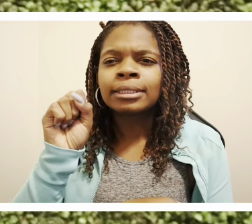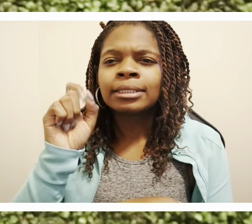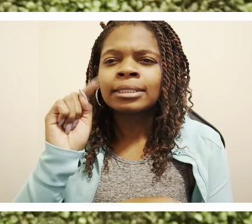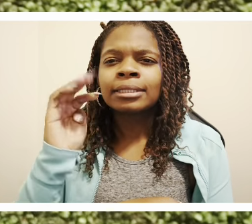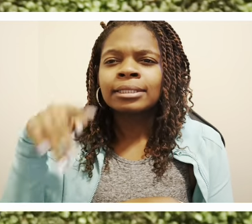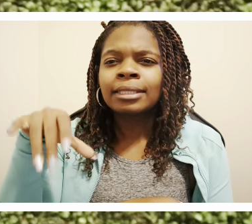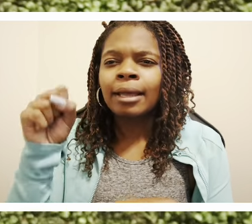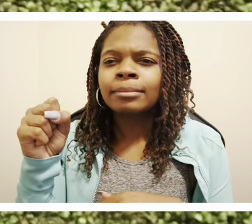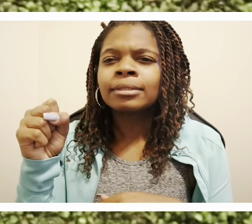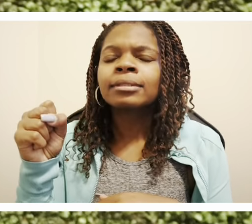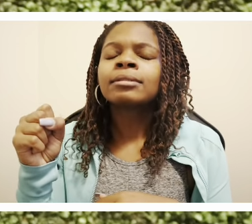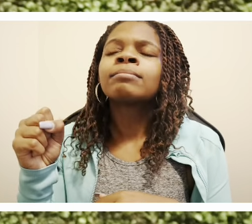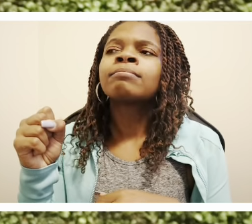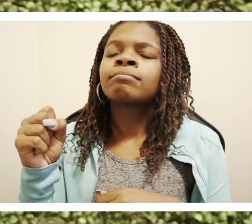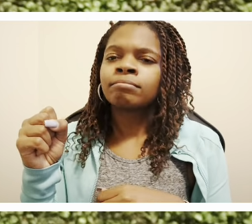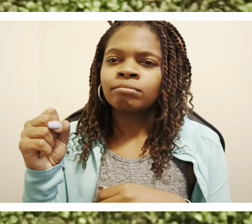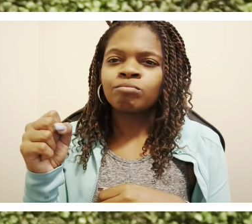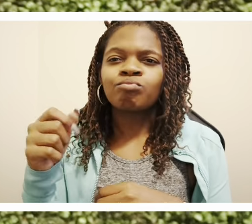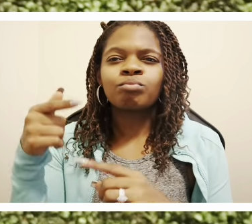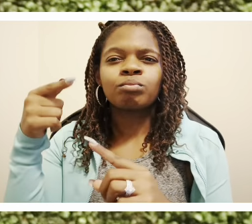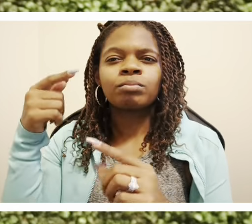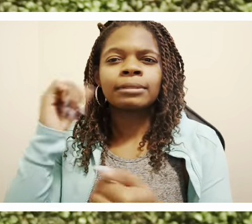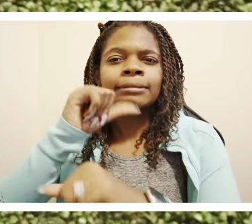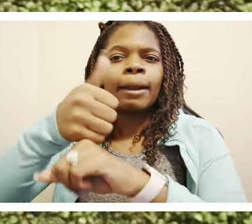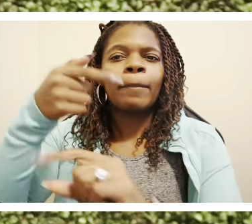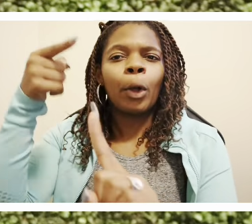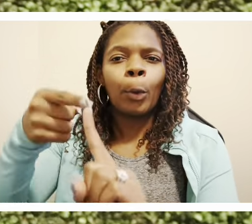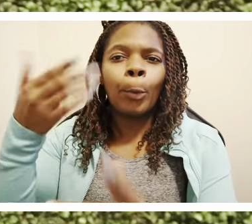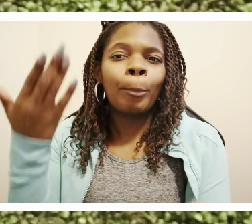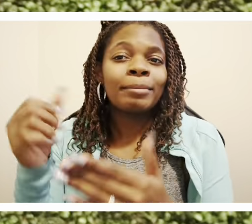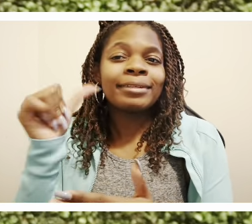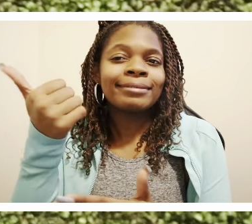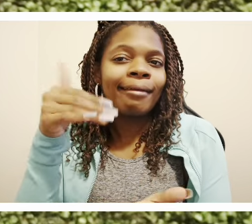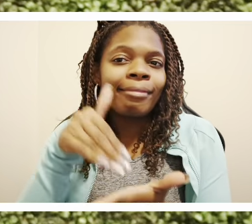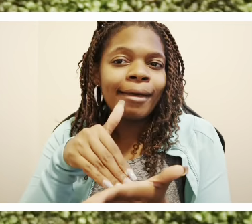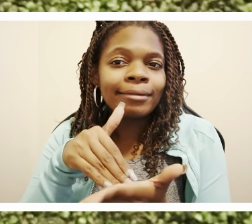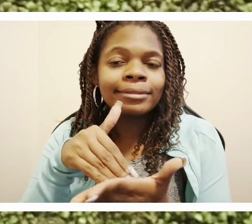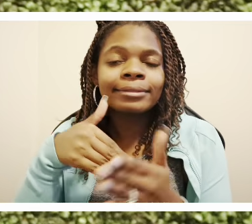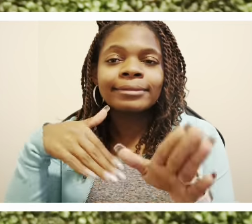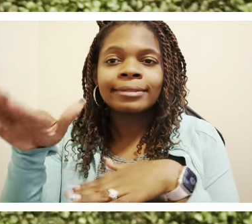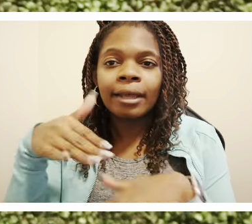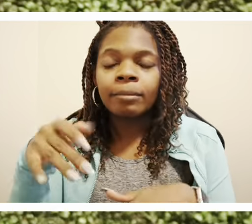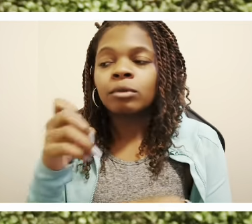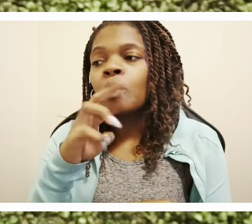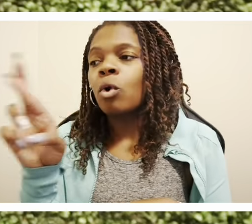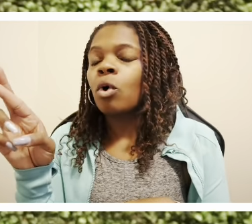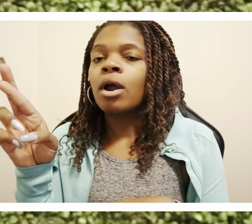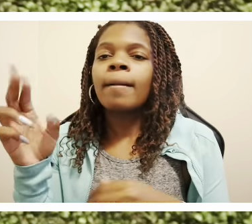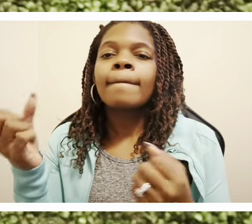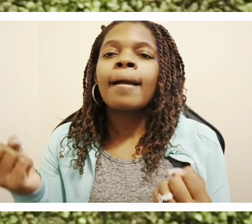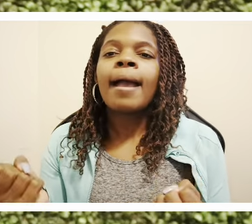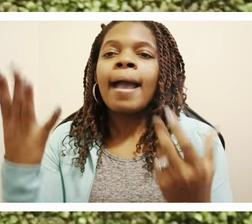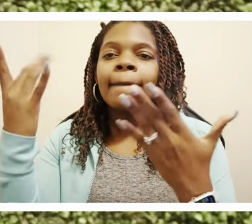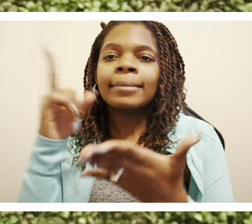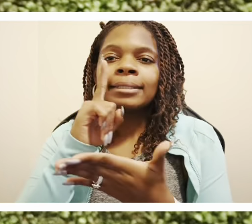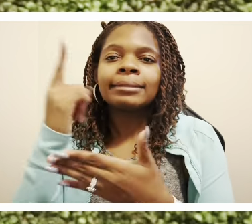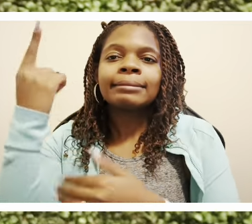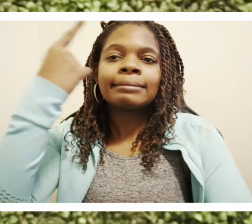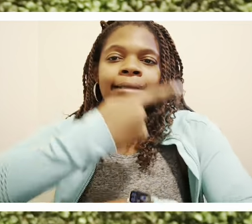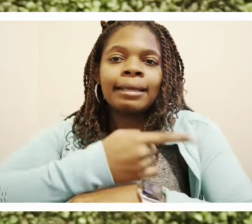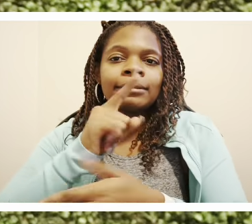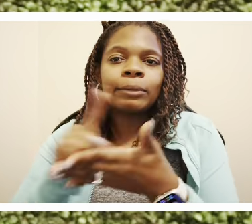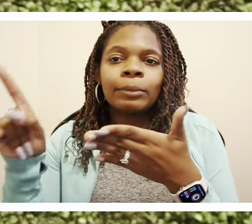it. They also have it where you can set up how many days a week you want to exercise. So Apple has it where they recommend